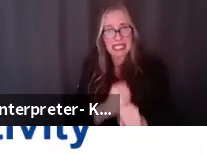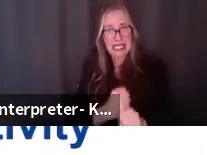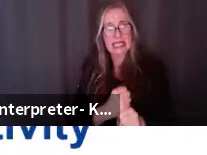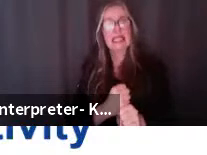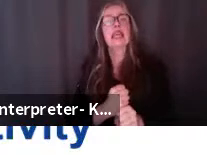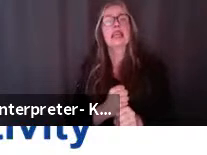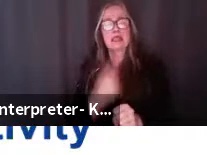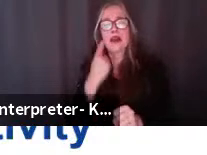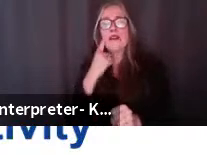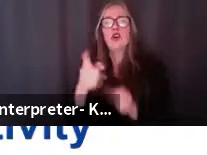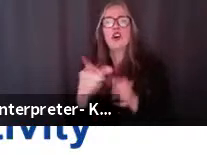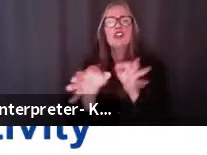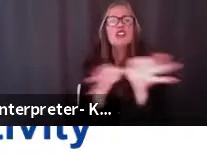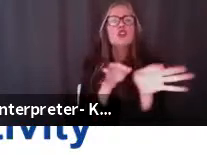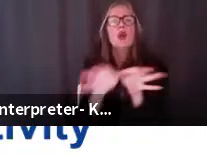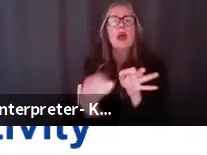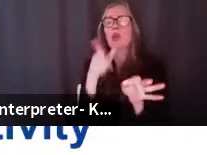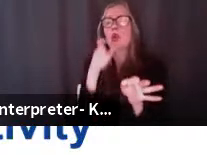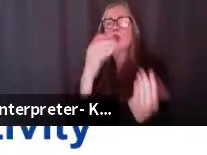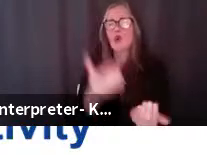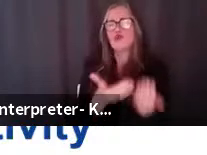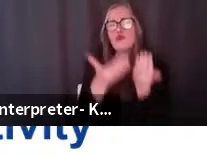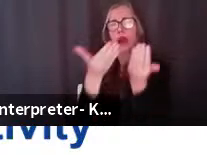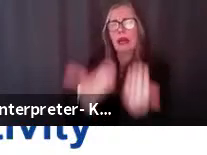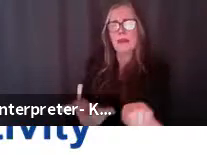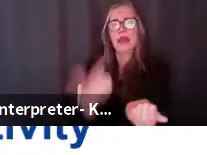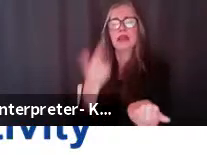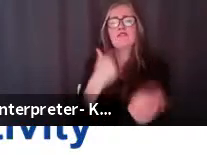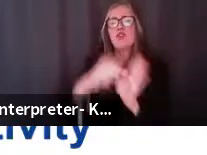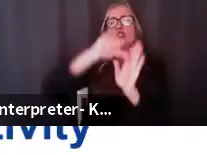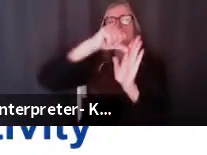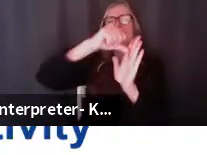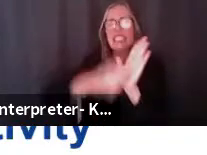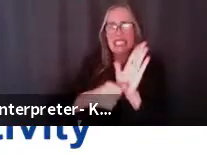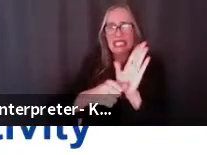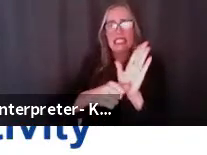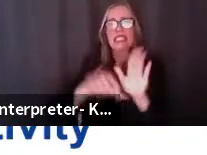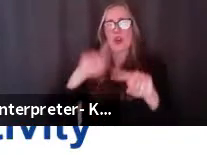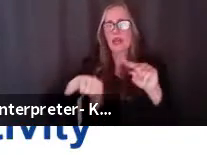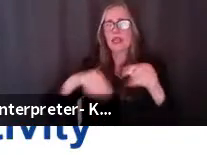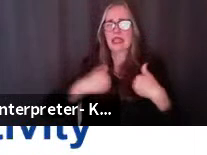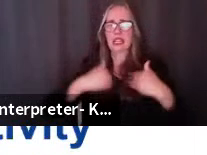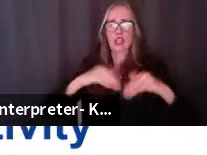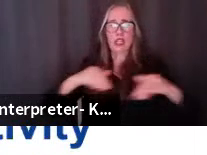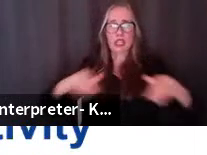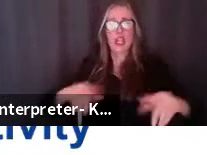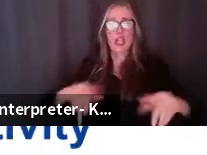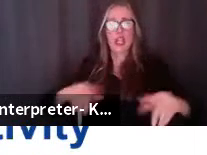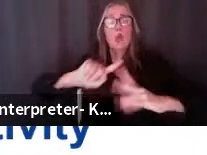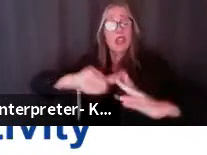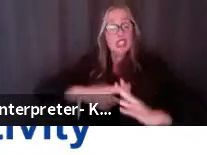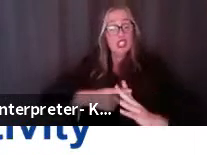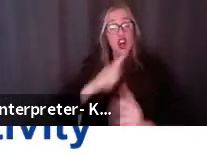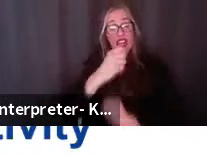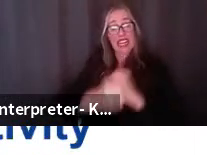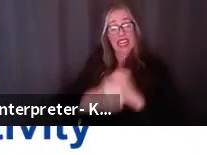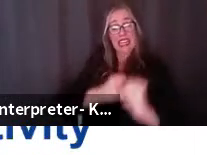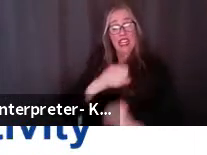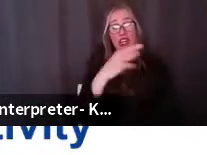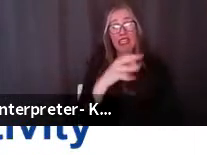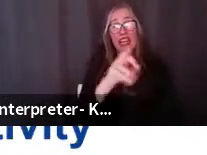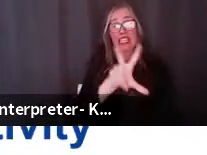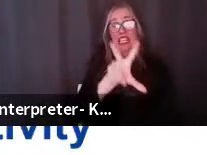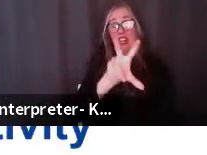sterilization by these regions of nativity we use the 1930s as a reference point first listing all the